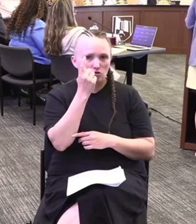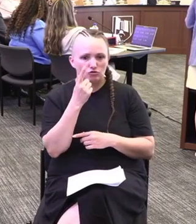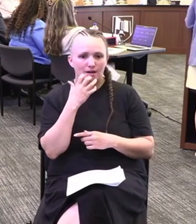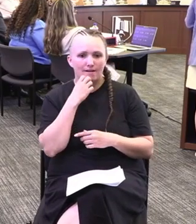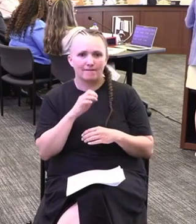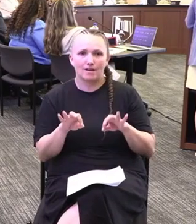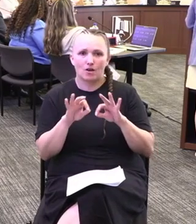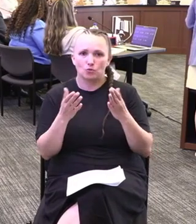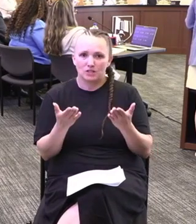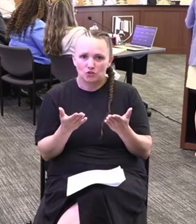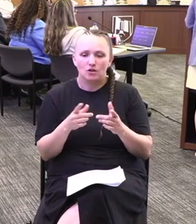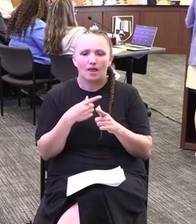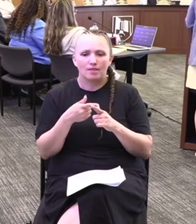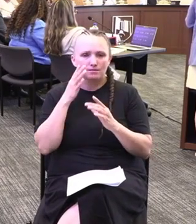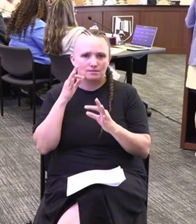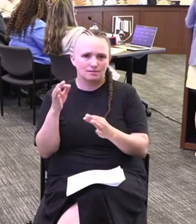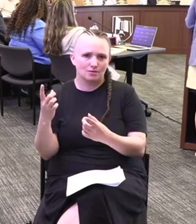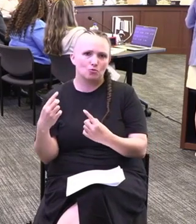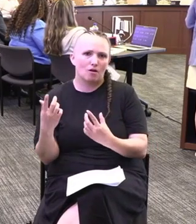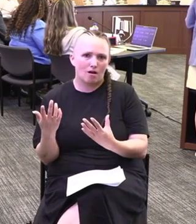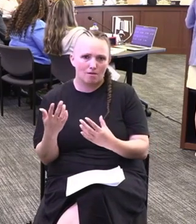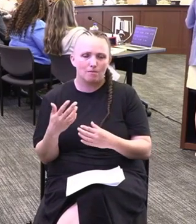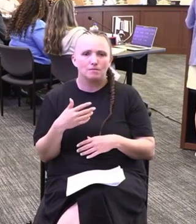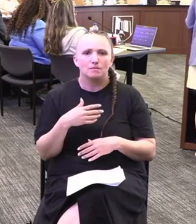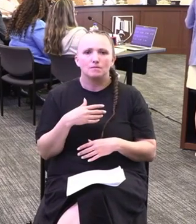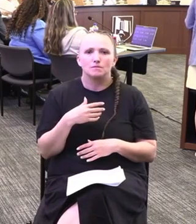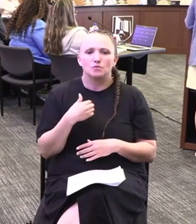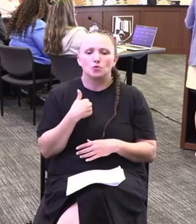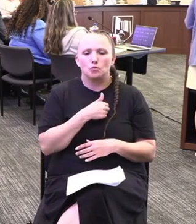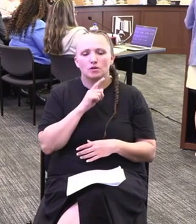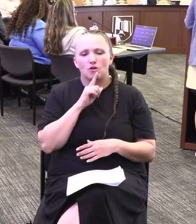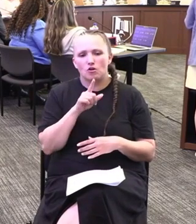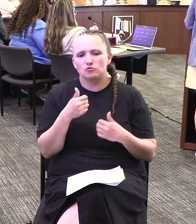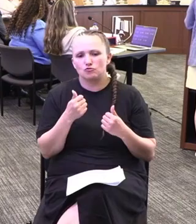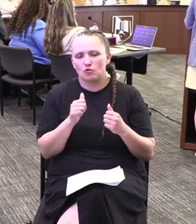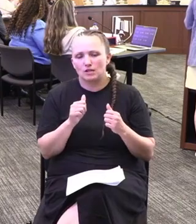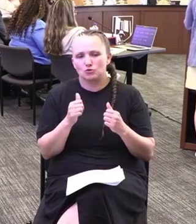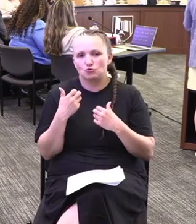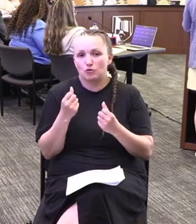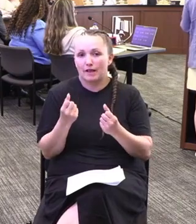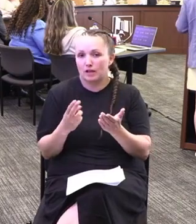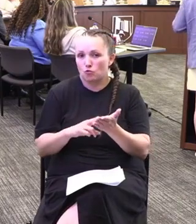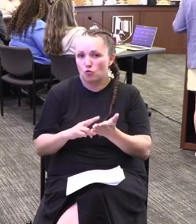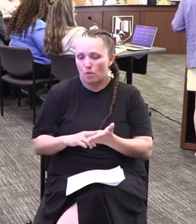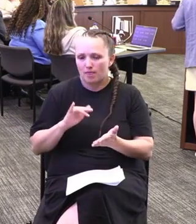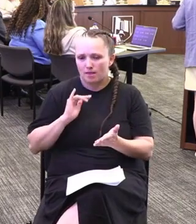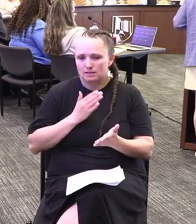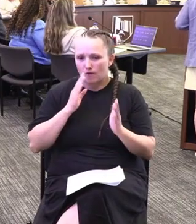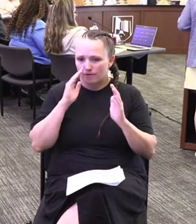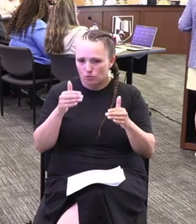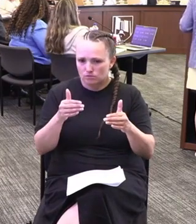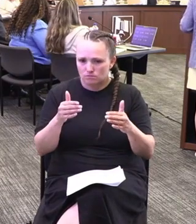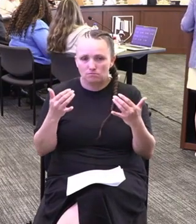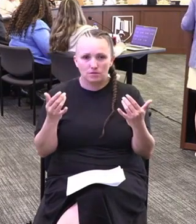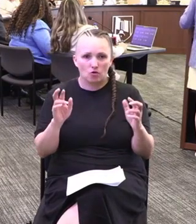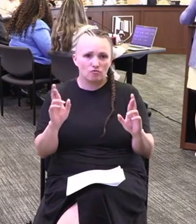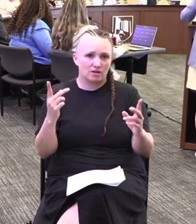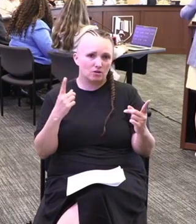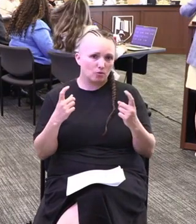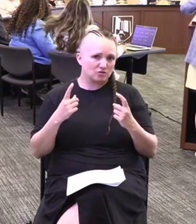step. That's how we're strengthening enrollment, and that's where our focus will continue to be. With that, I'll take questions.